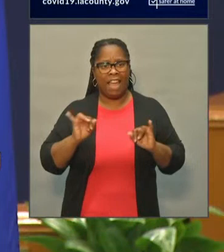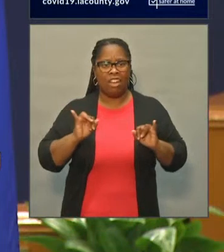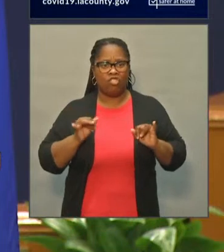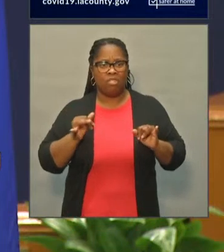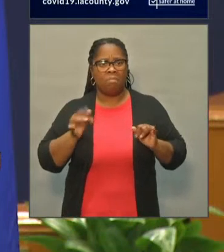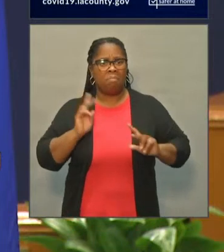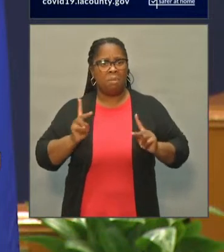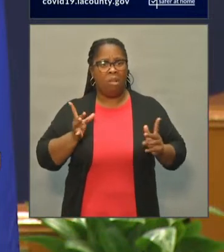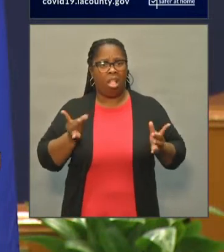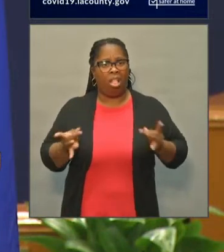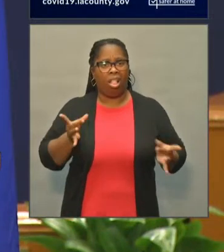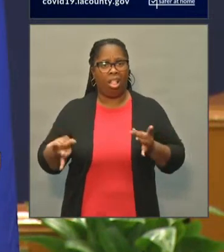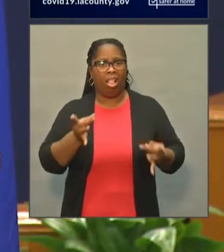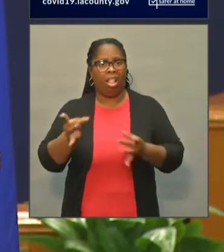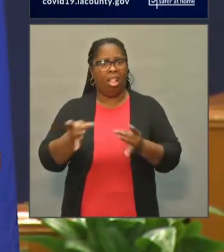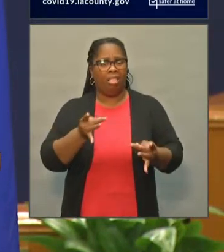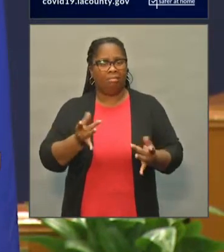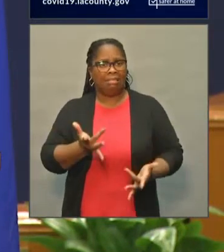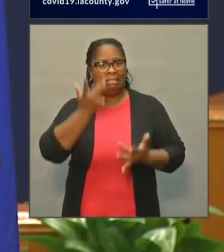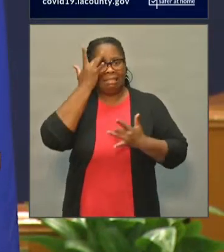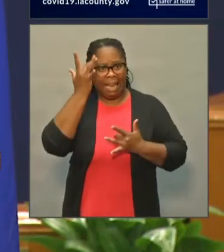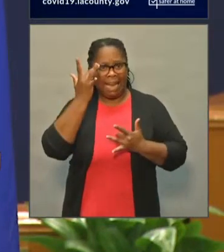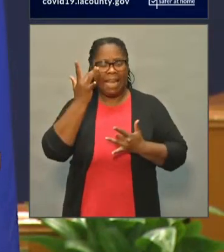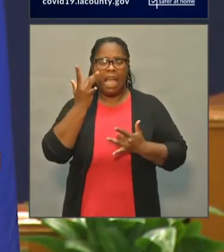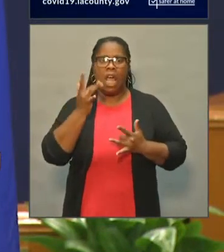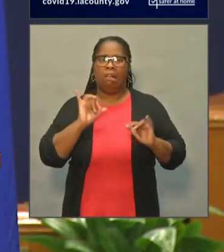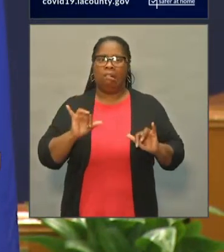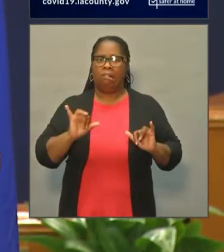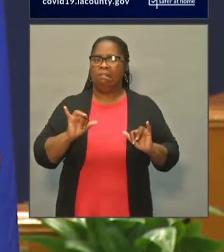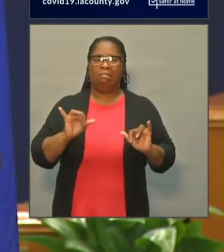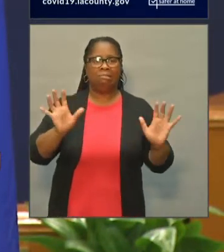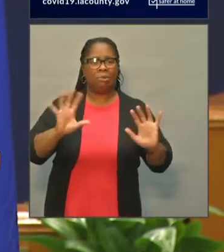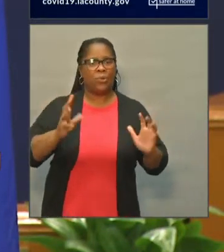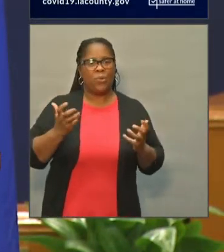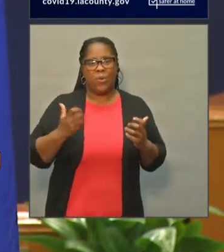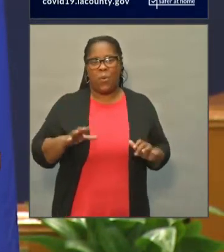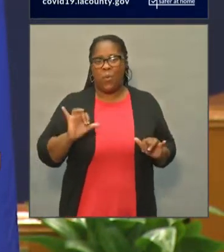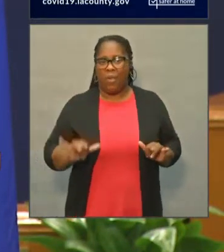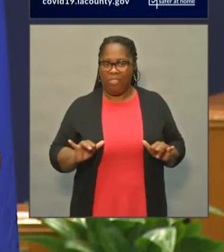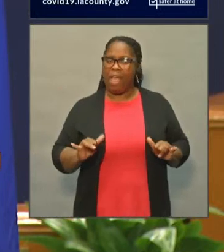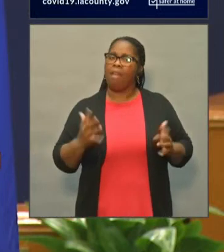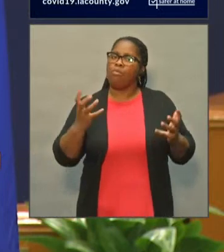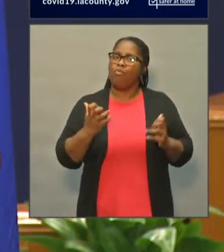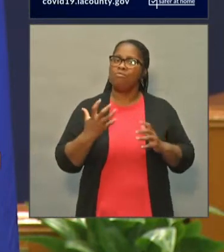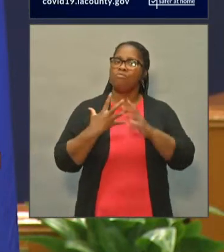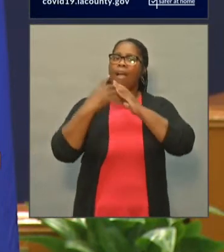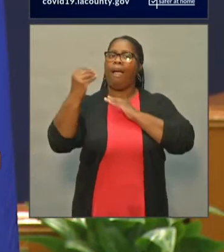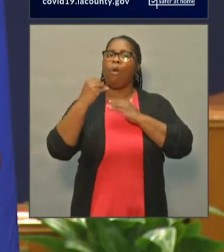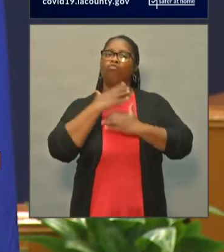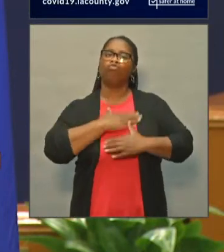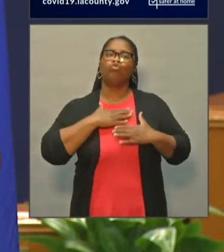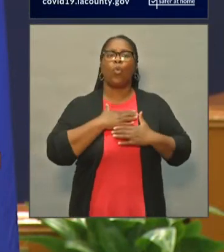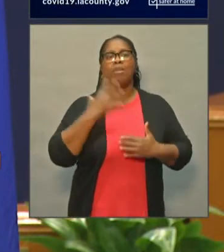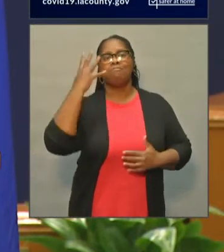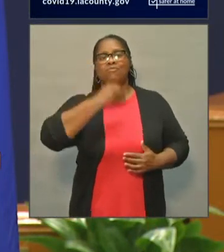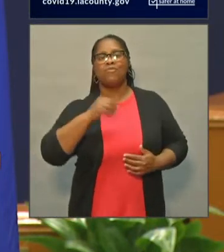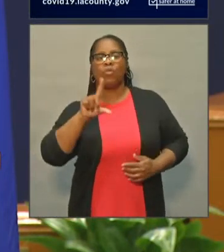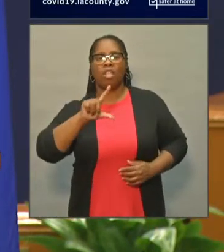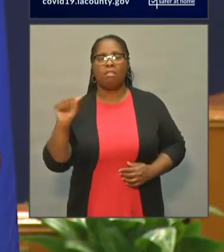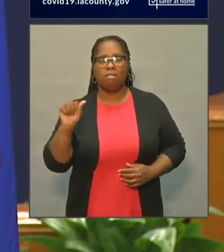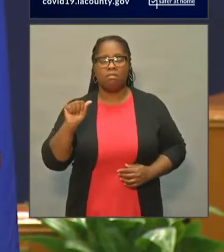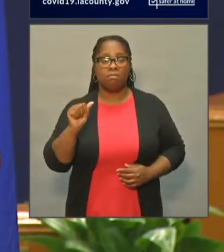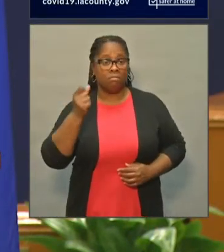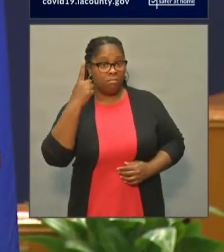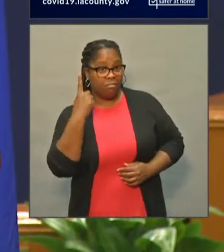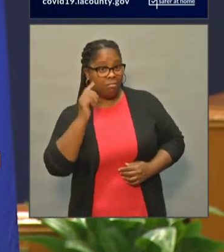and about to enjoy all of the beauty that LA County has to offer. So as a reminder, the job we do